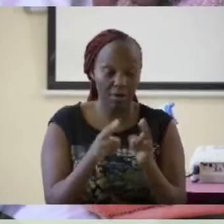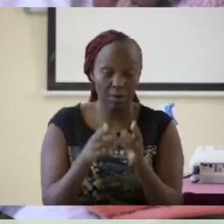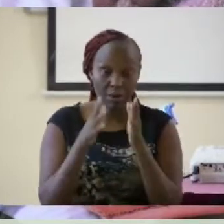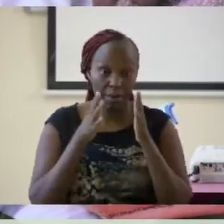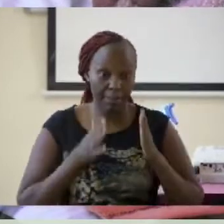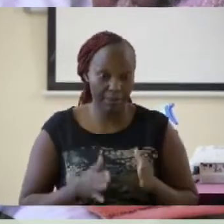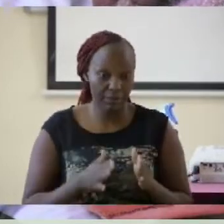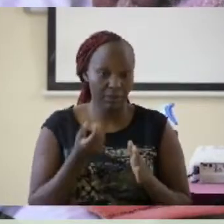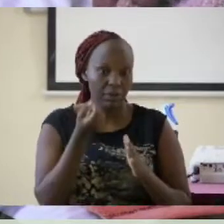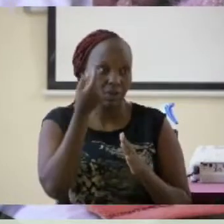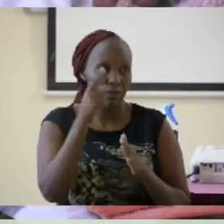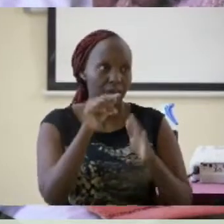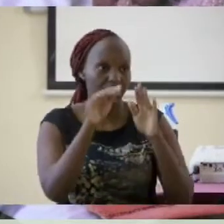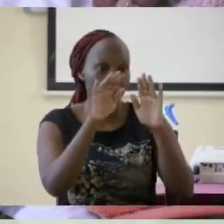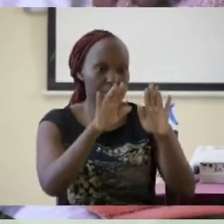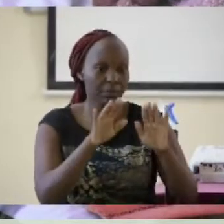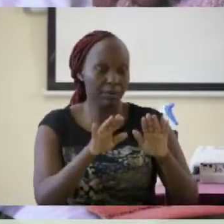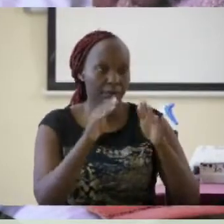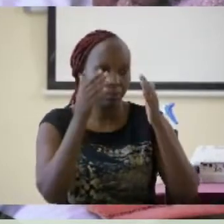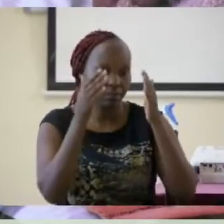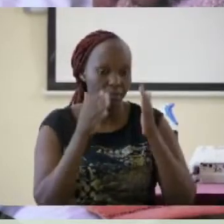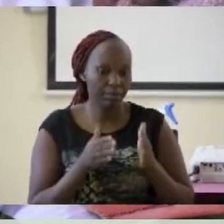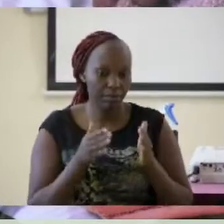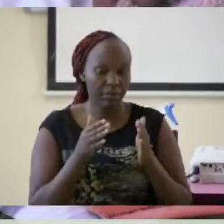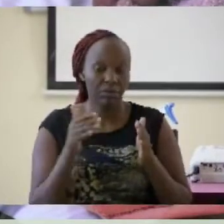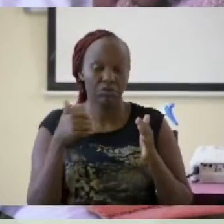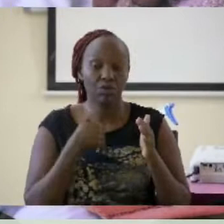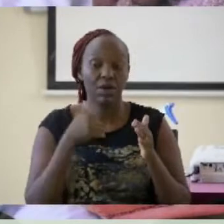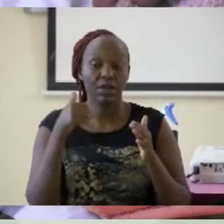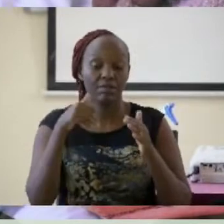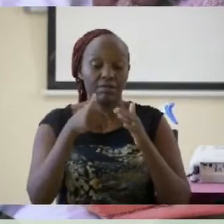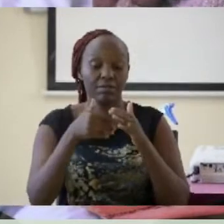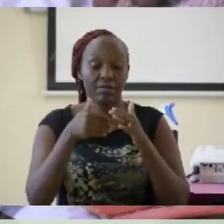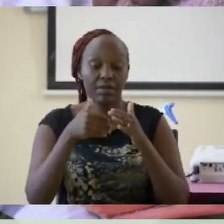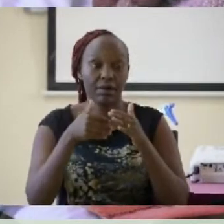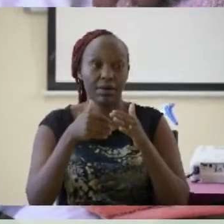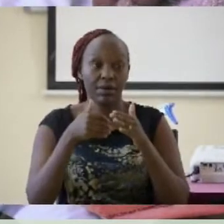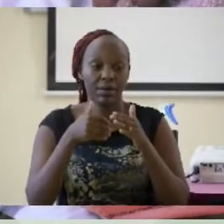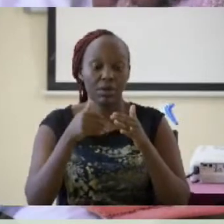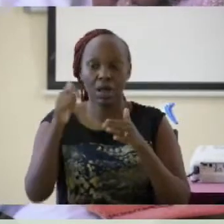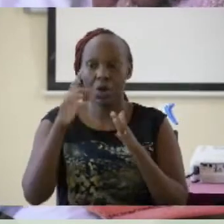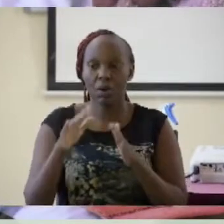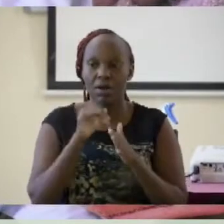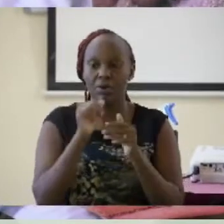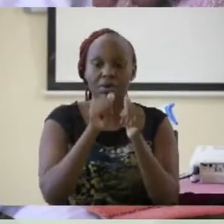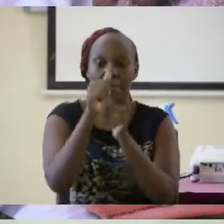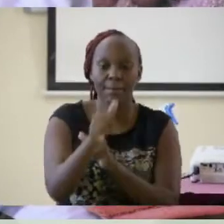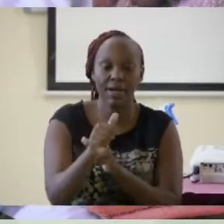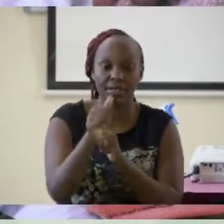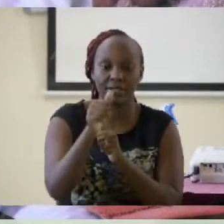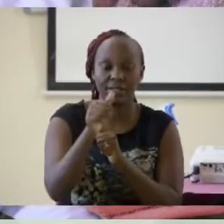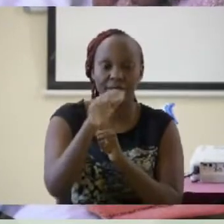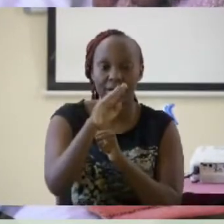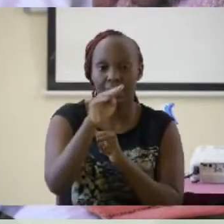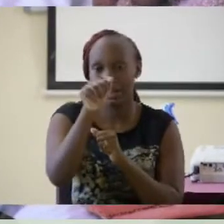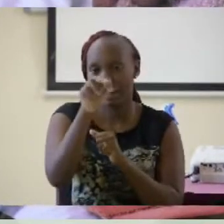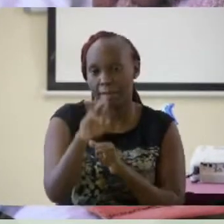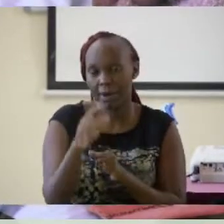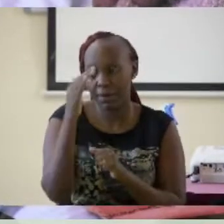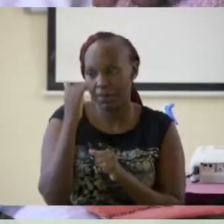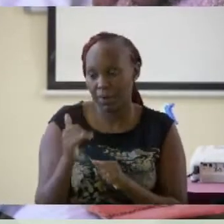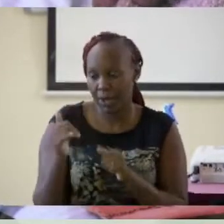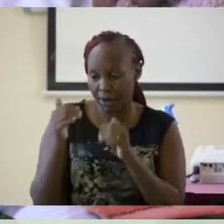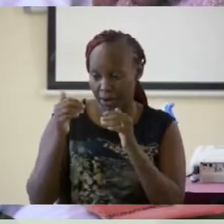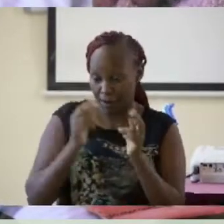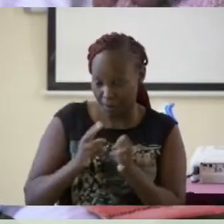understand the importance of having a paralegal in a police station. Because the common man, the most of things he does,